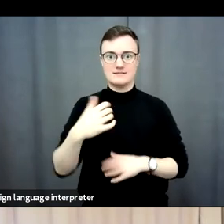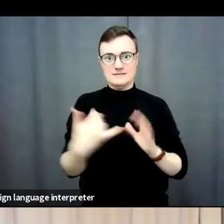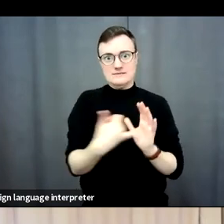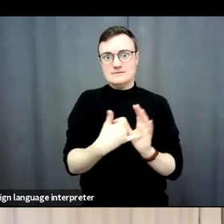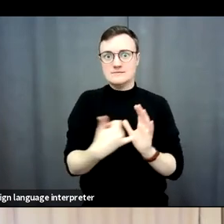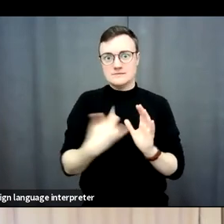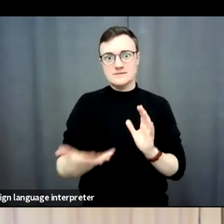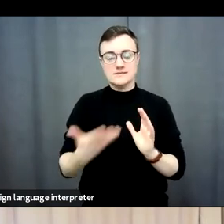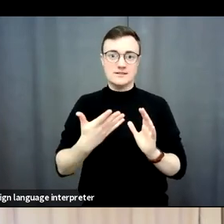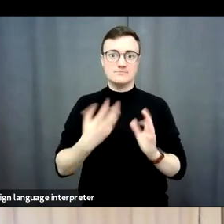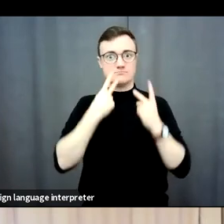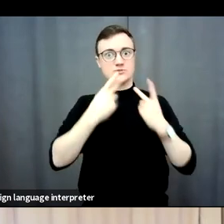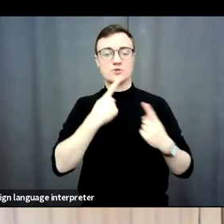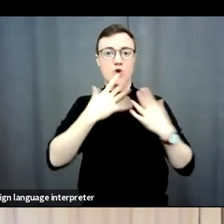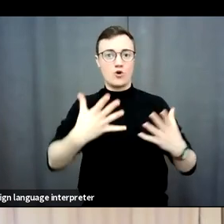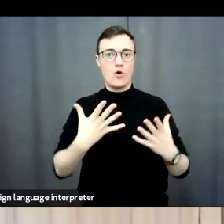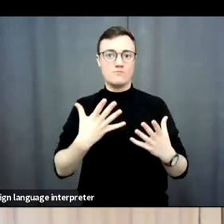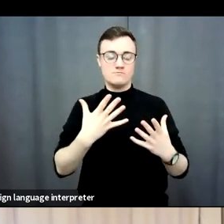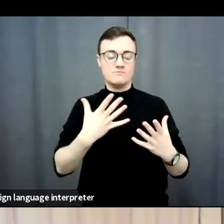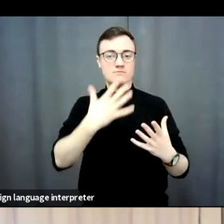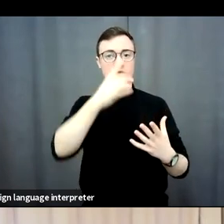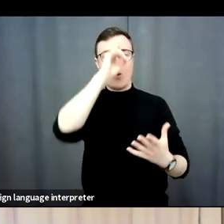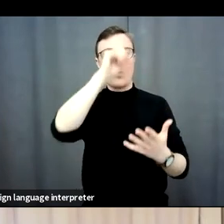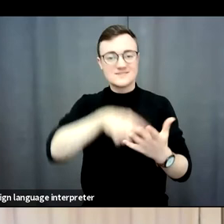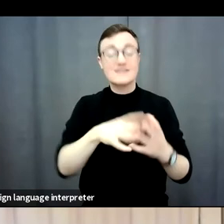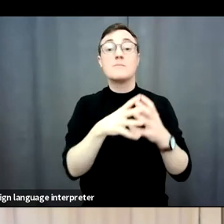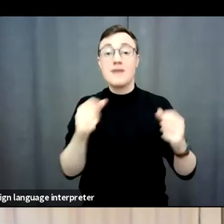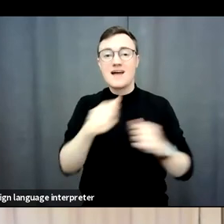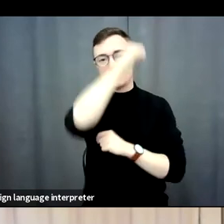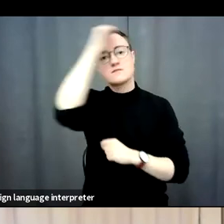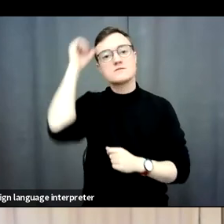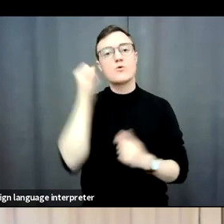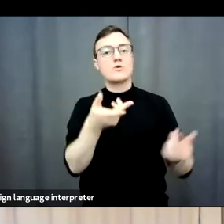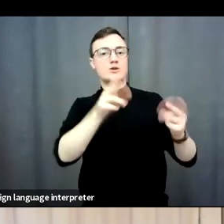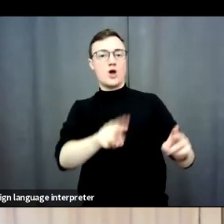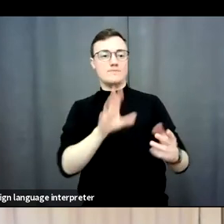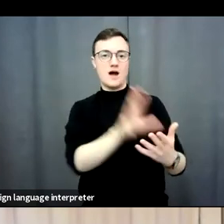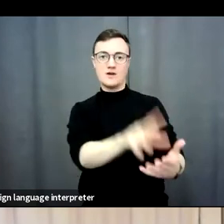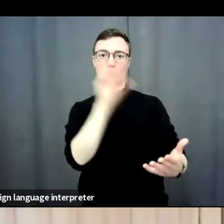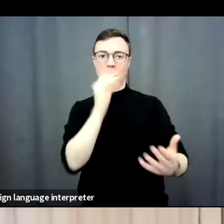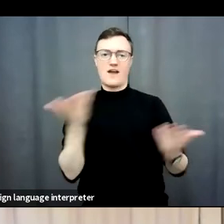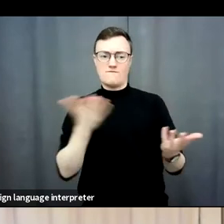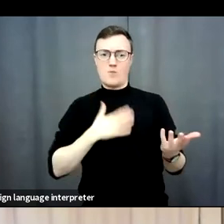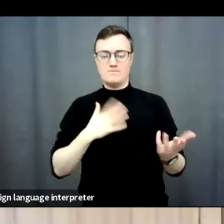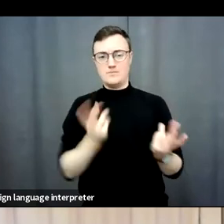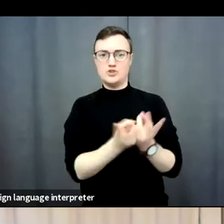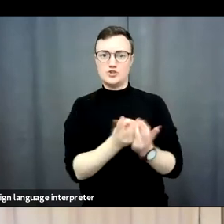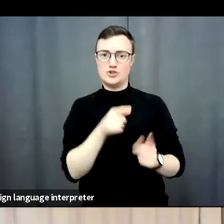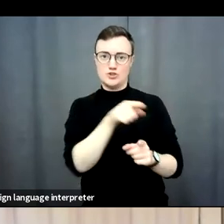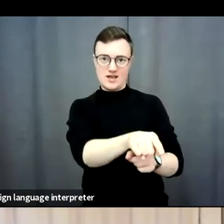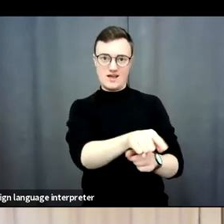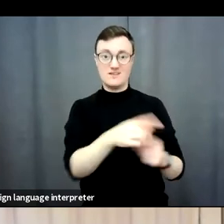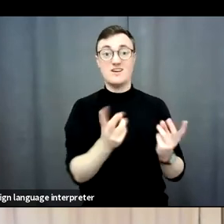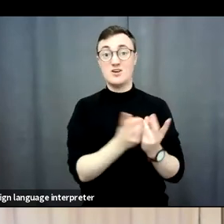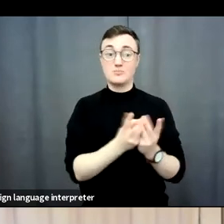very difficult then to interpret it. What does it mean? And then it will be just from one to